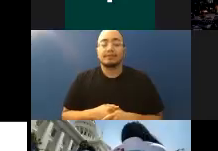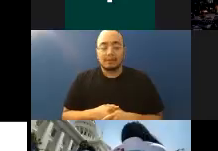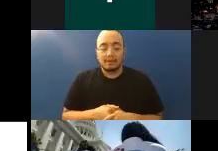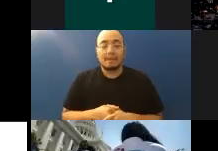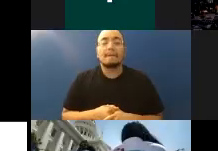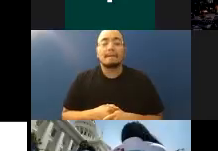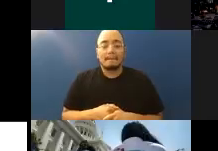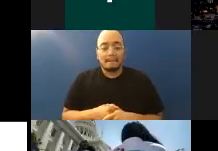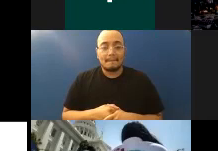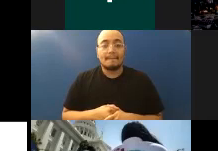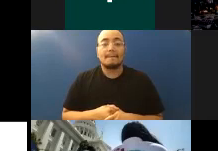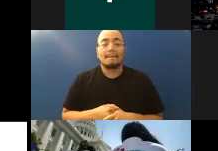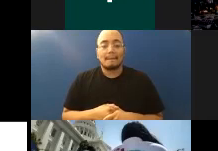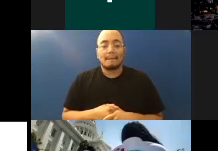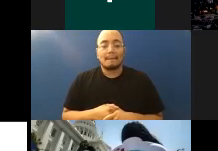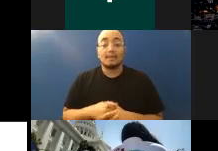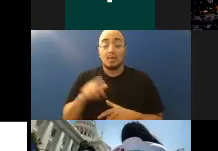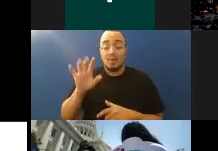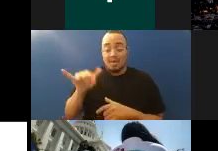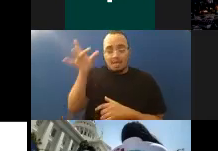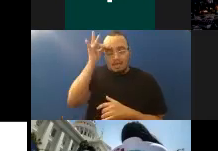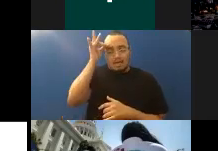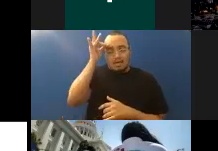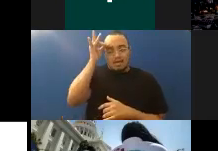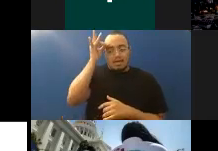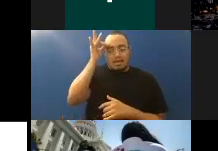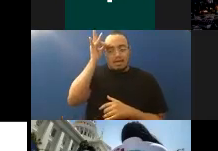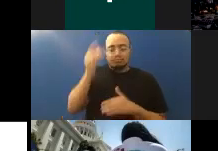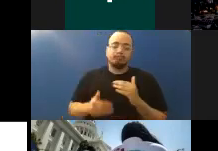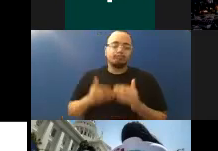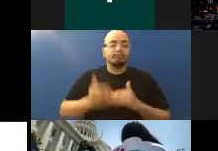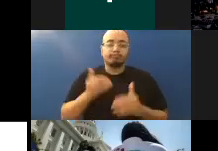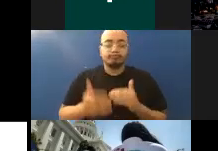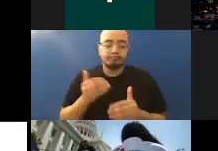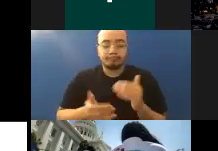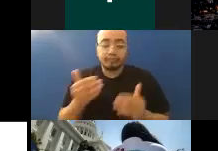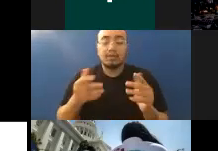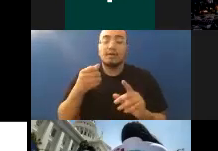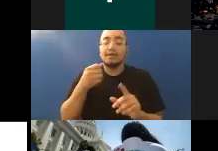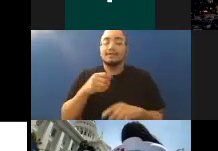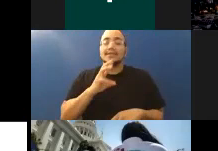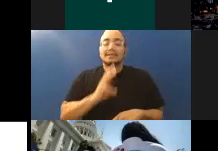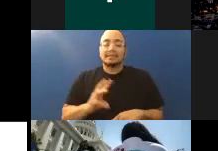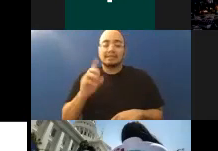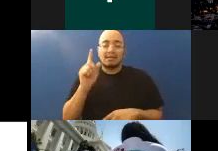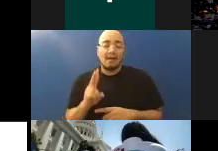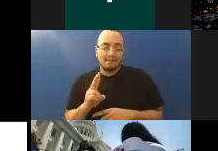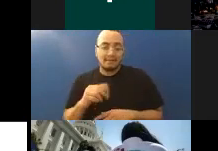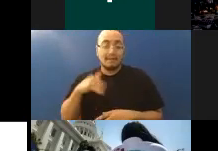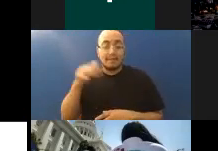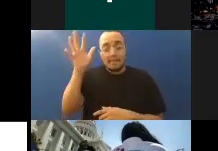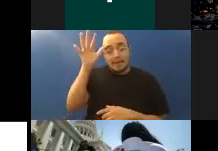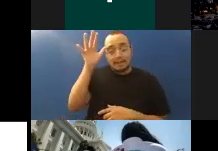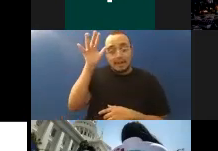so that kept playing throughout my whole life. And so when I was 6 and a half years old, my dad shot my